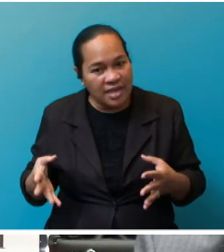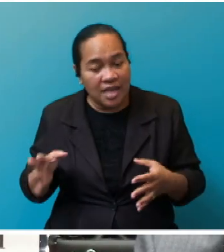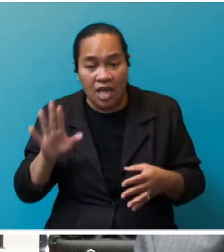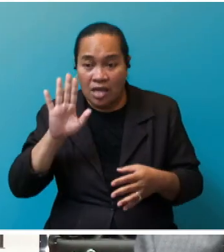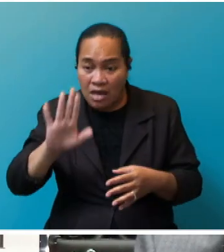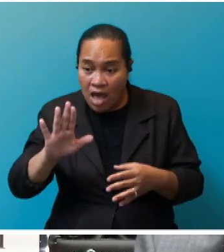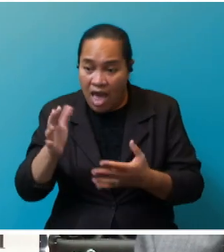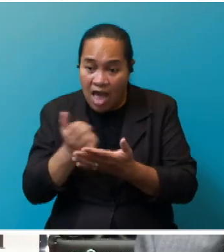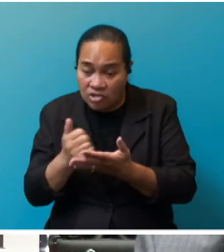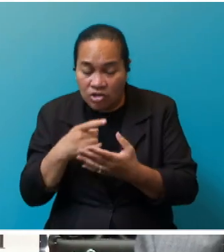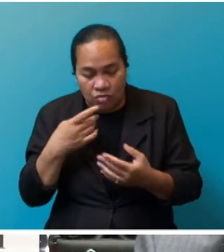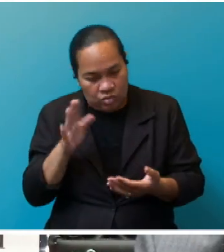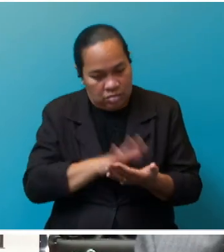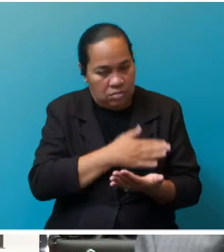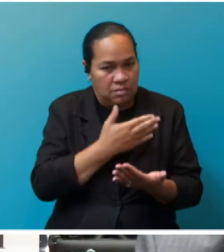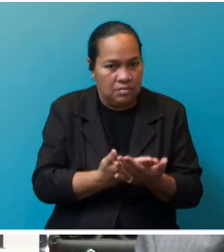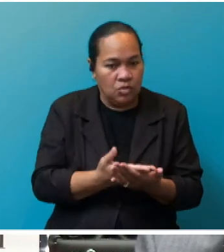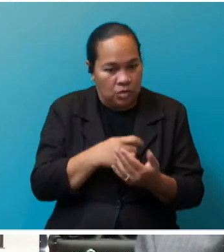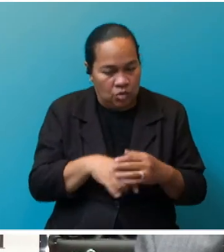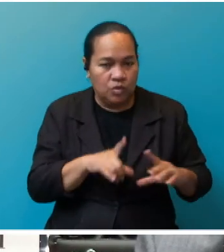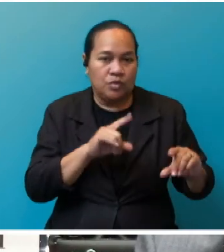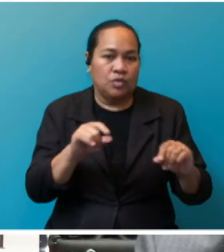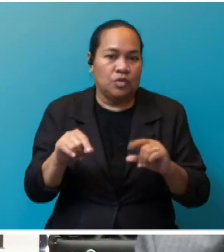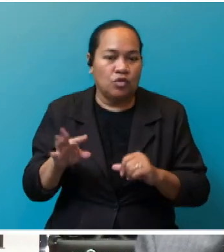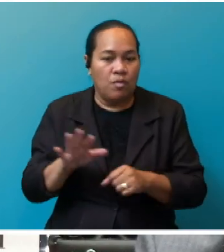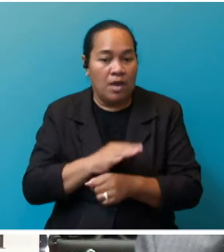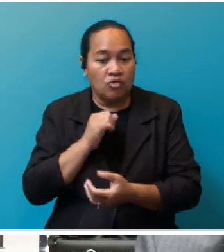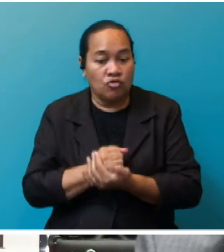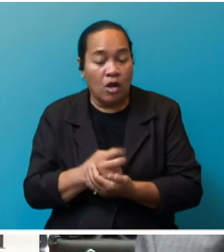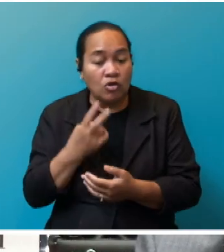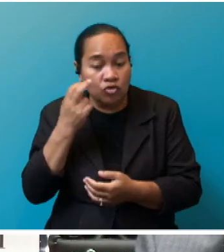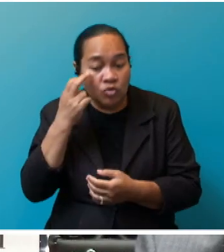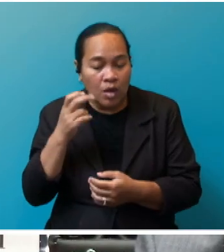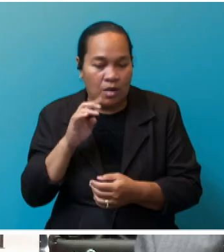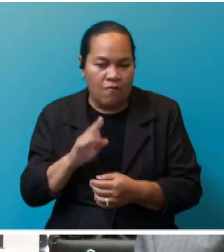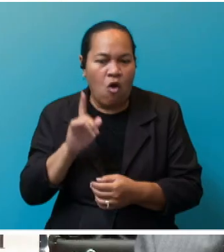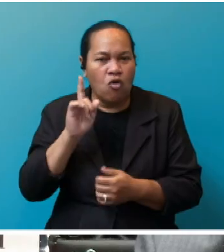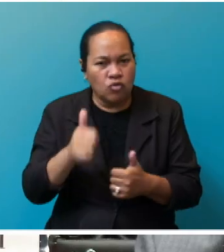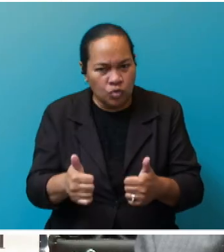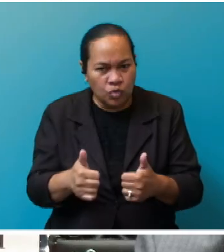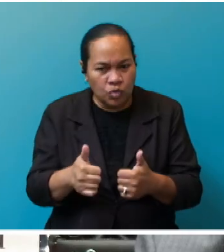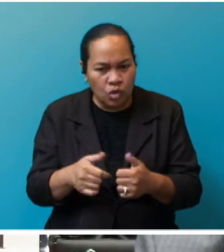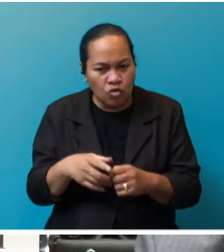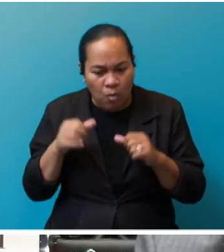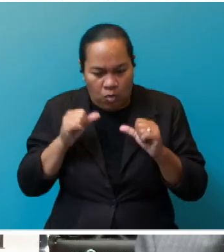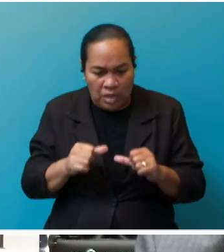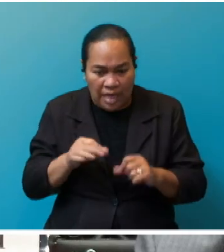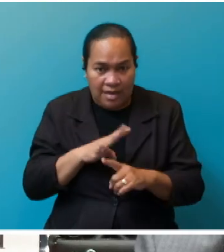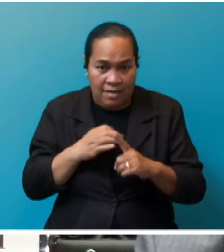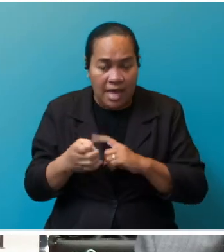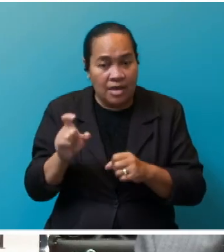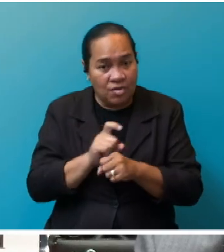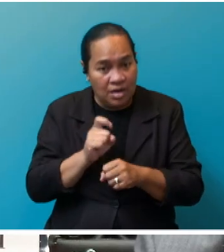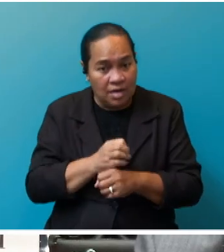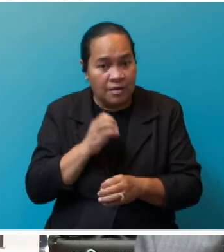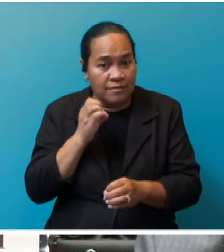action. We will work tirelessly with our neighbors to ensure that tourism remains a force for good, protecting our environment, creating jobs, and strengthening the